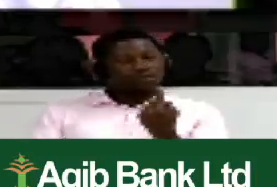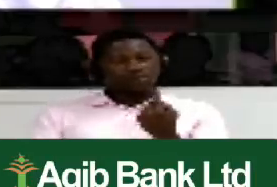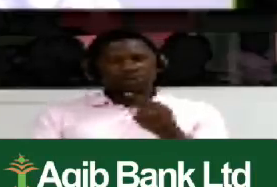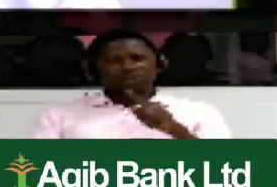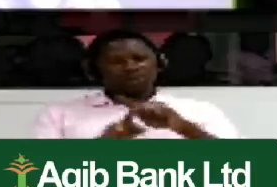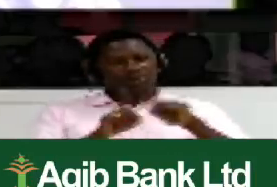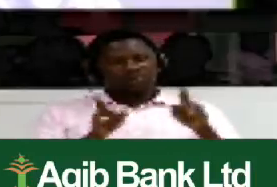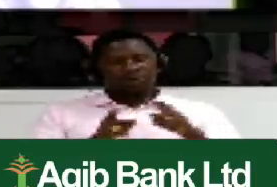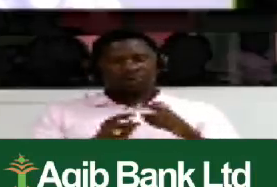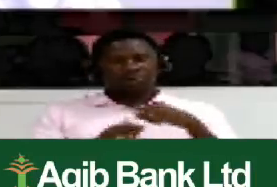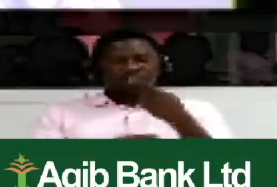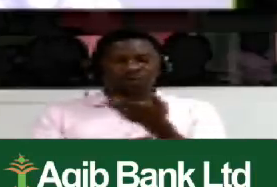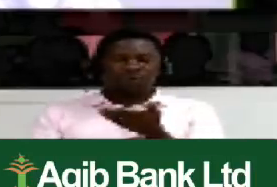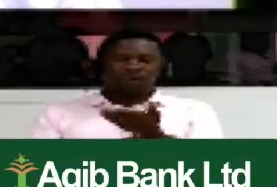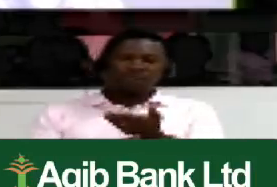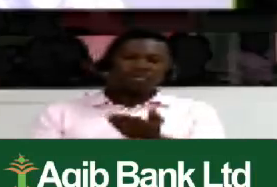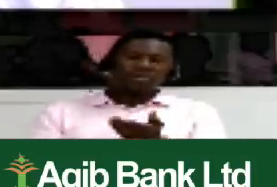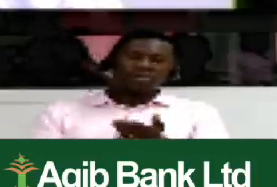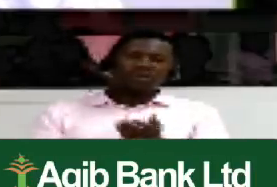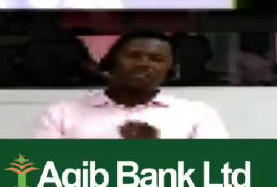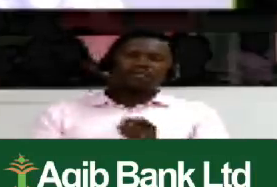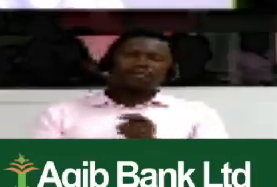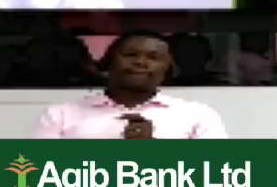The only difference will be